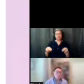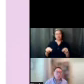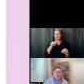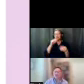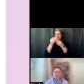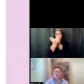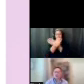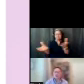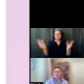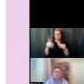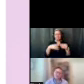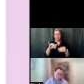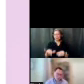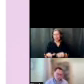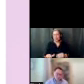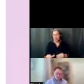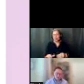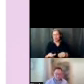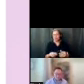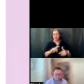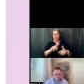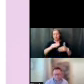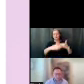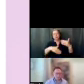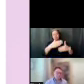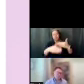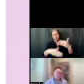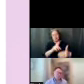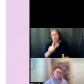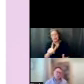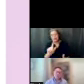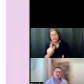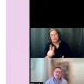unfortunately, downstream from that, what happens? Well,